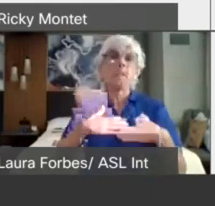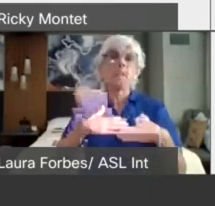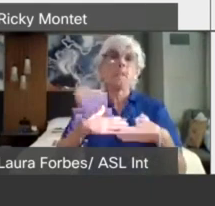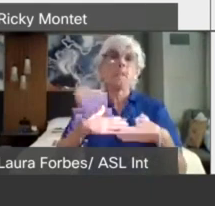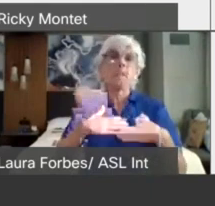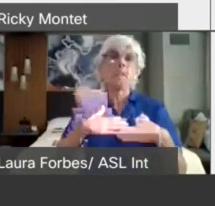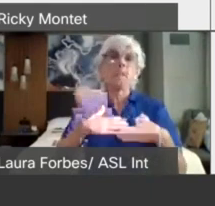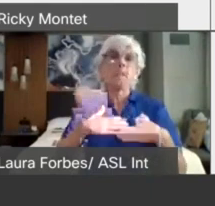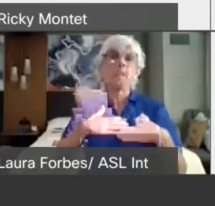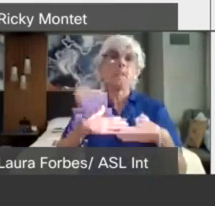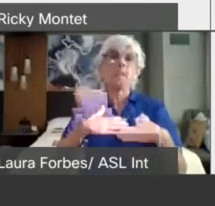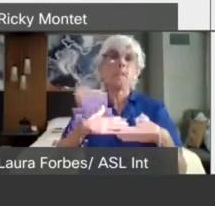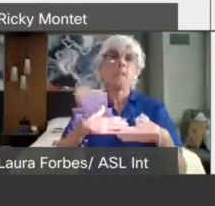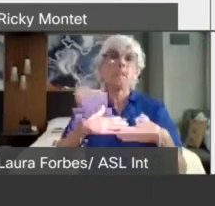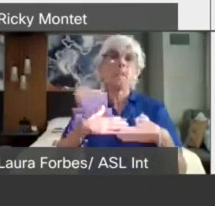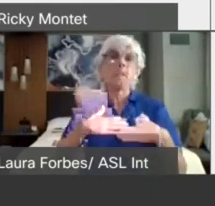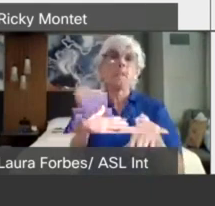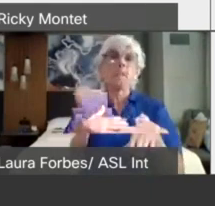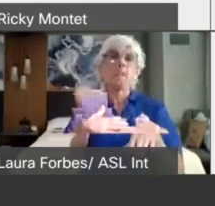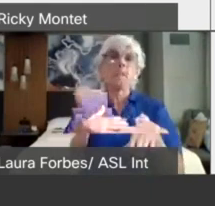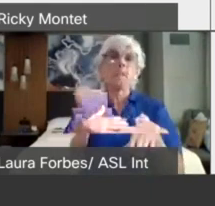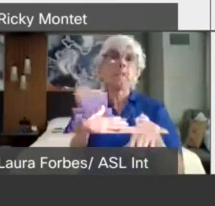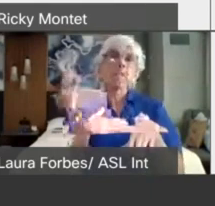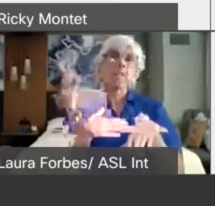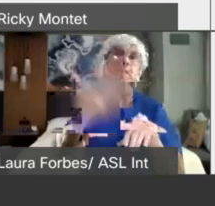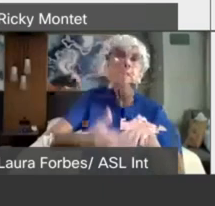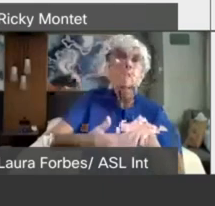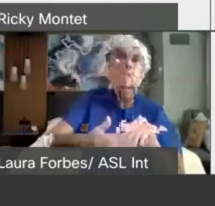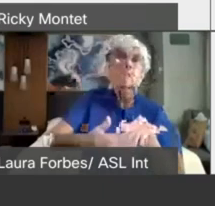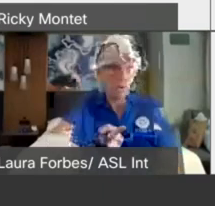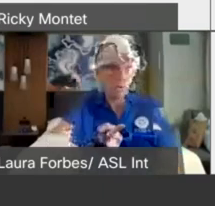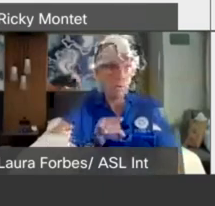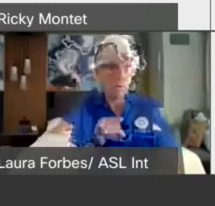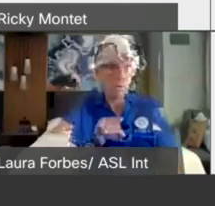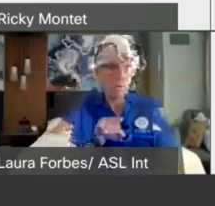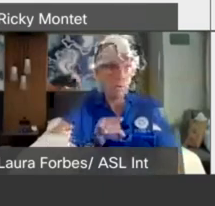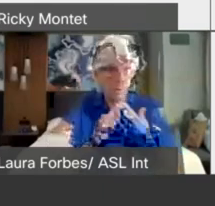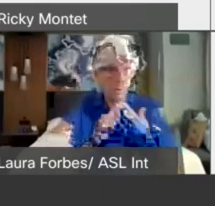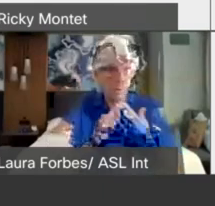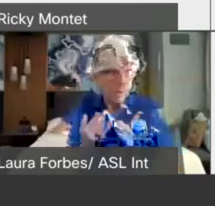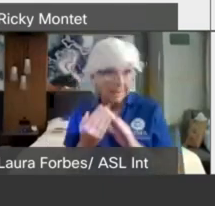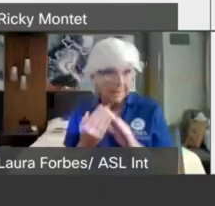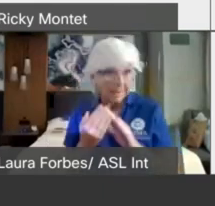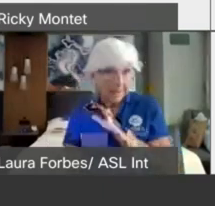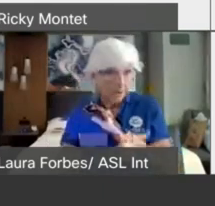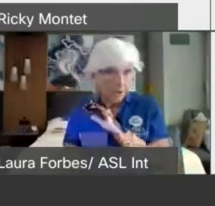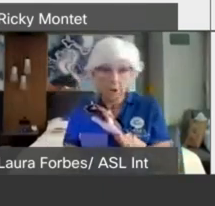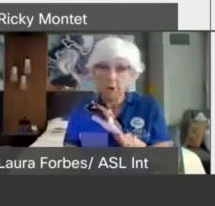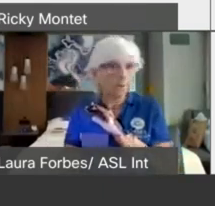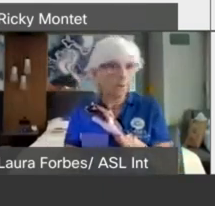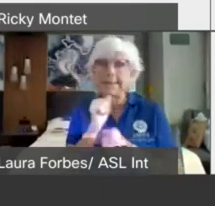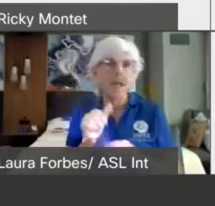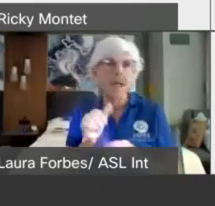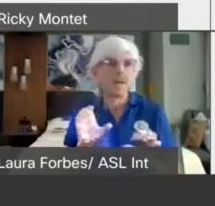falls in my yard, I can tell you that the city parish does not do private